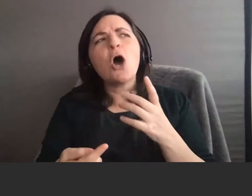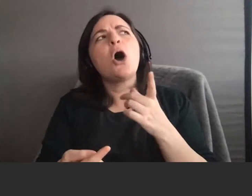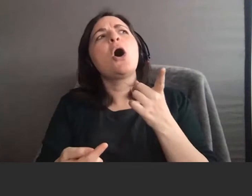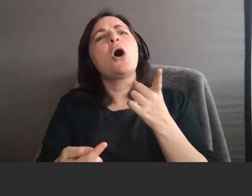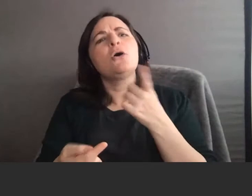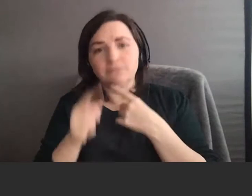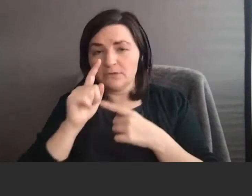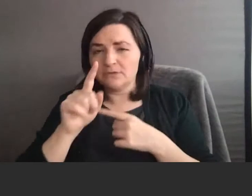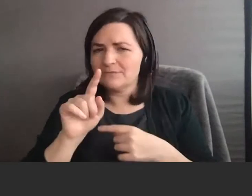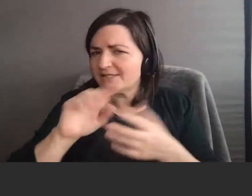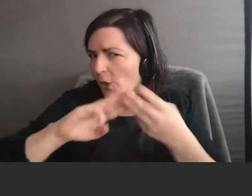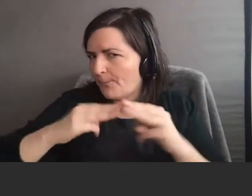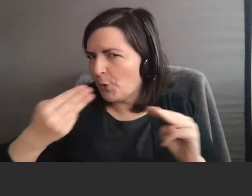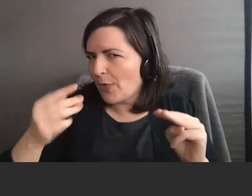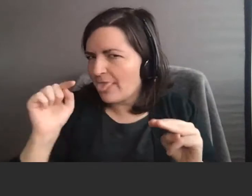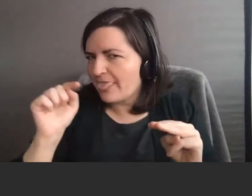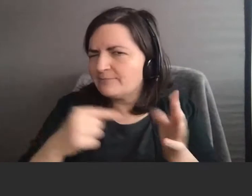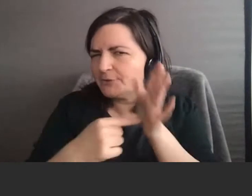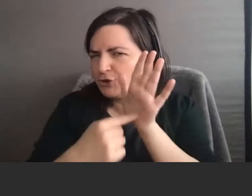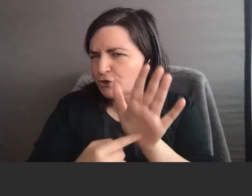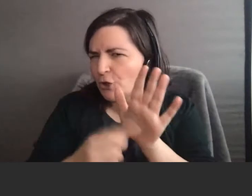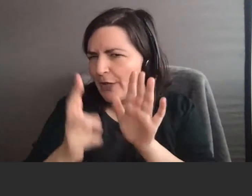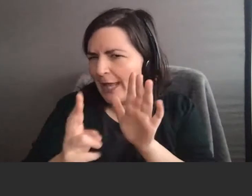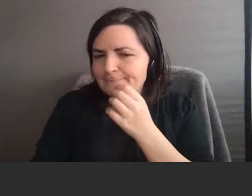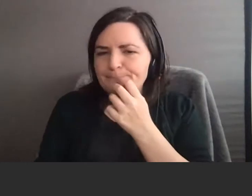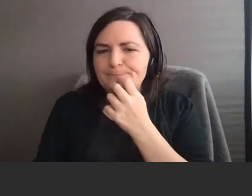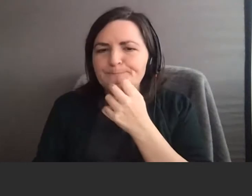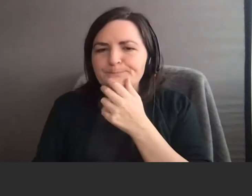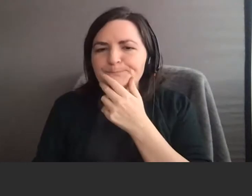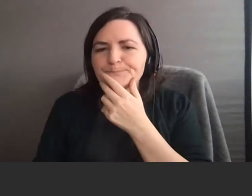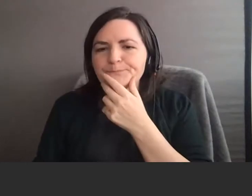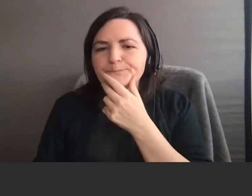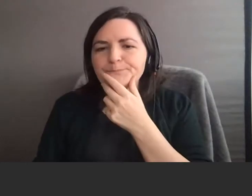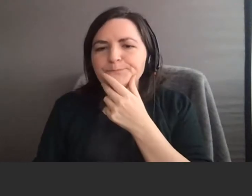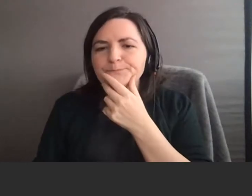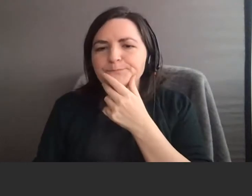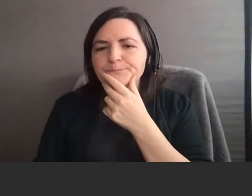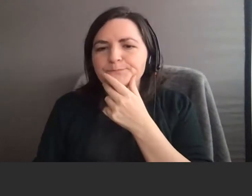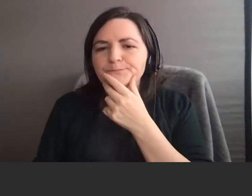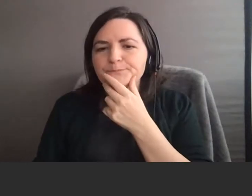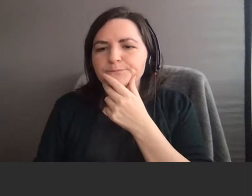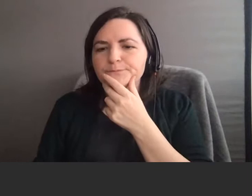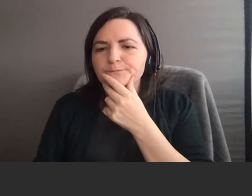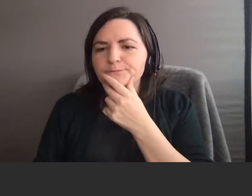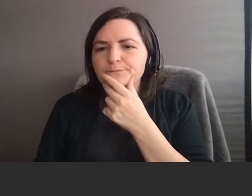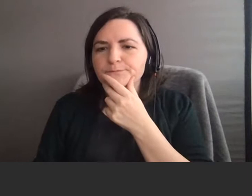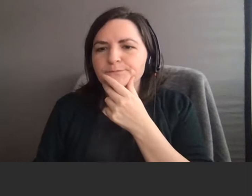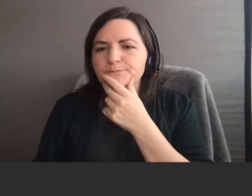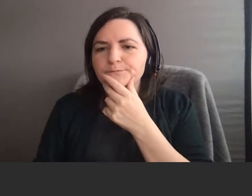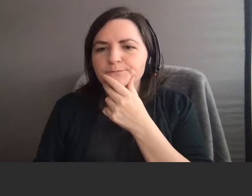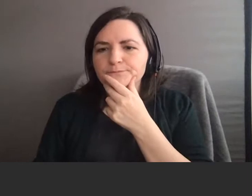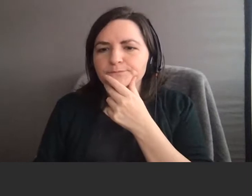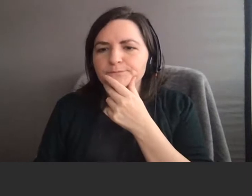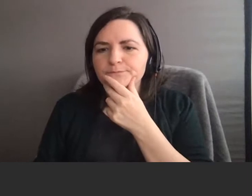Aisha, it's on Moodle. So let me just show you again recommended word counts. Let me go back and share my screen